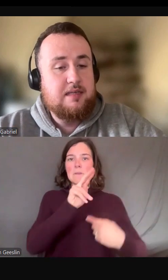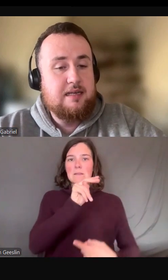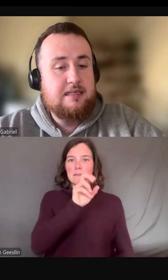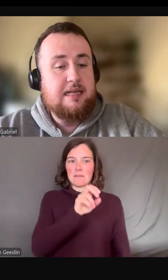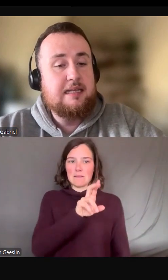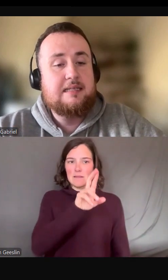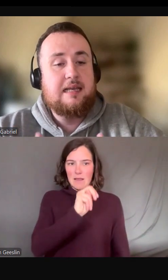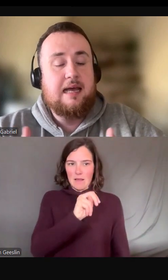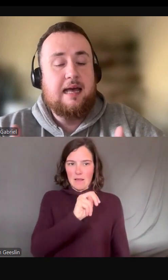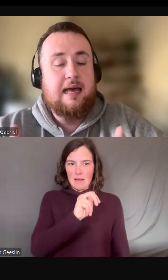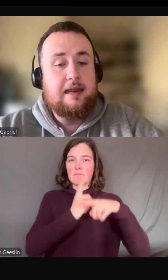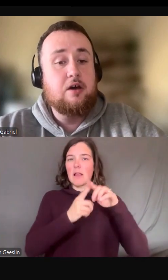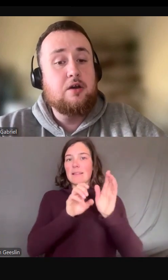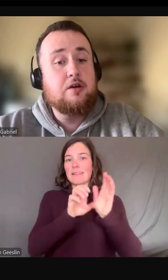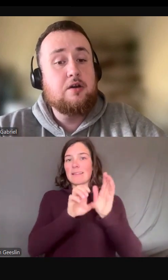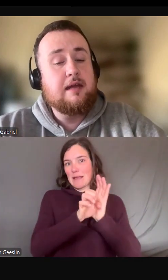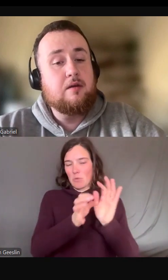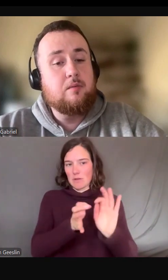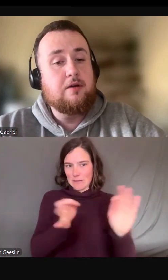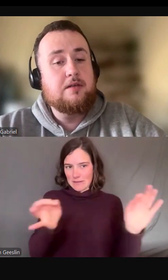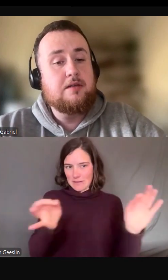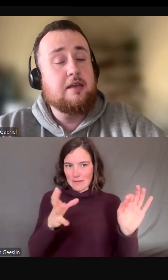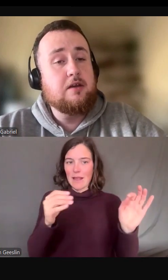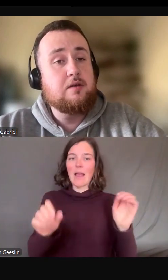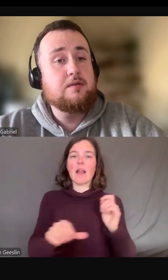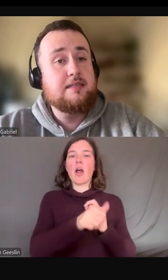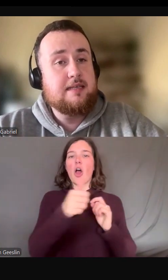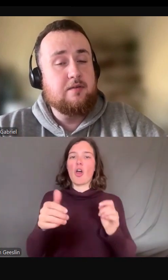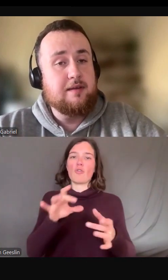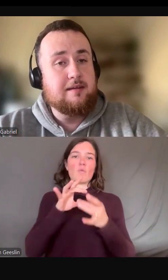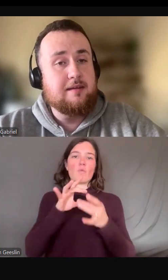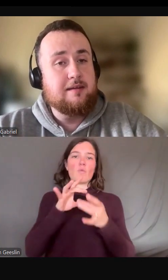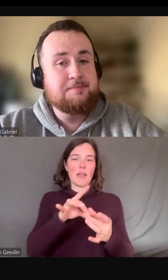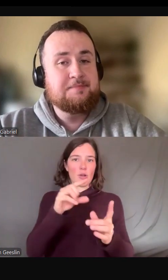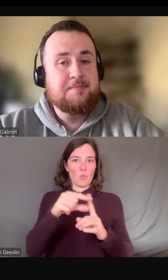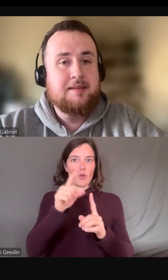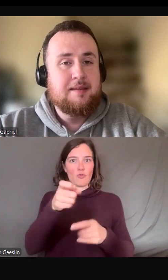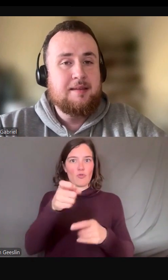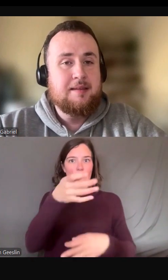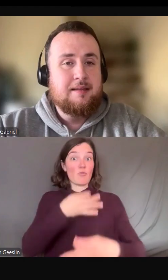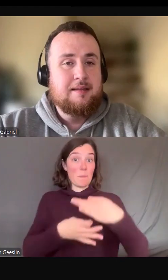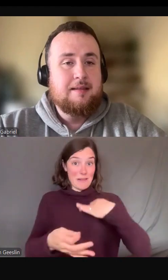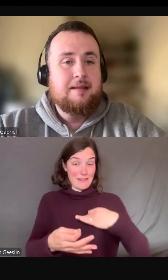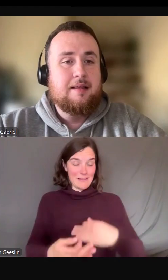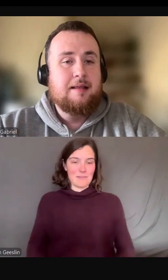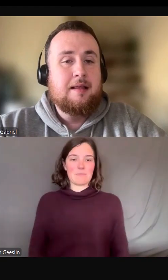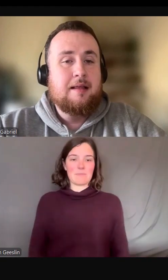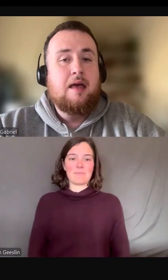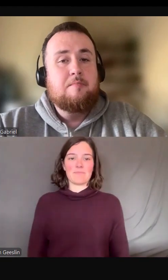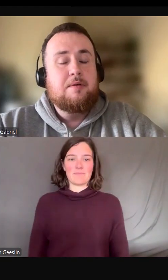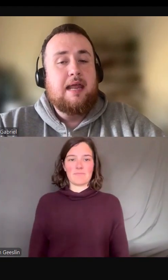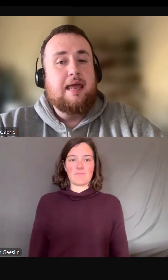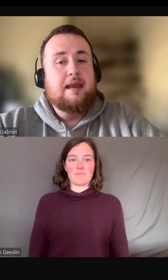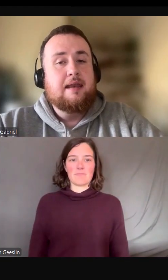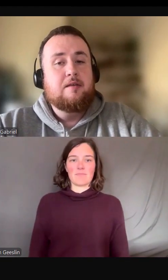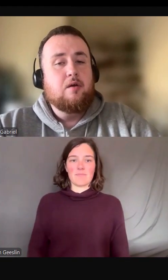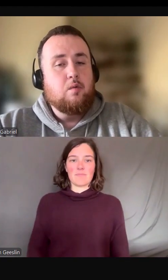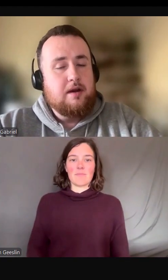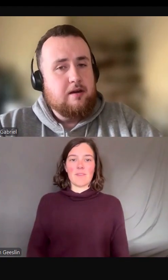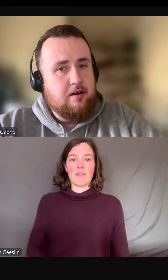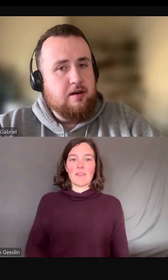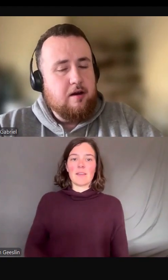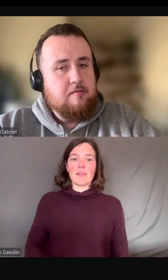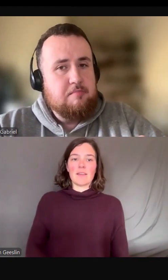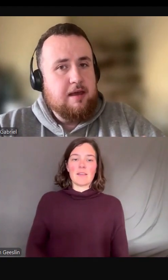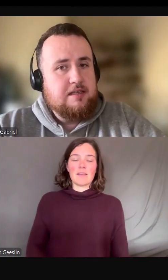use it in a sentence and any other related words that you could use instead of it. But then one